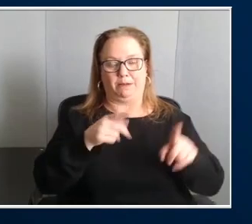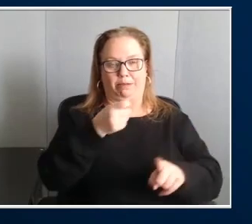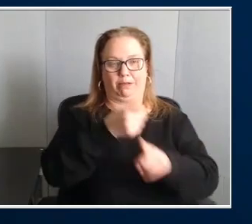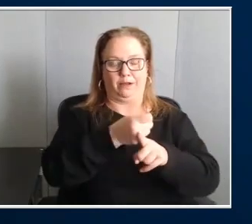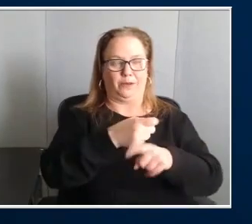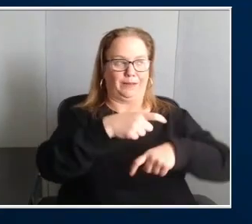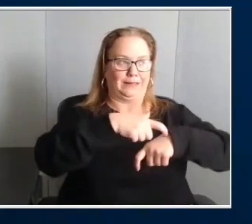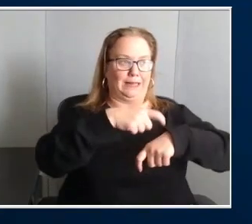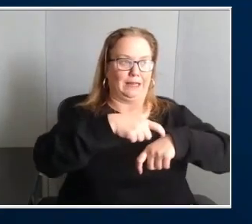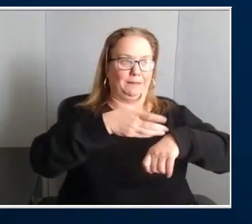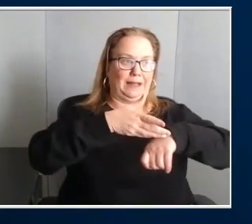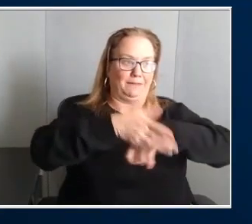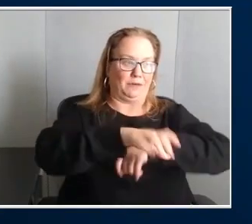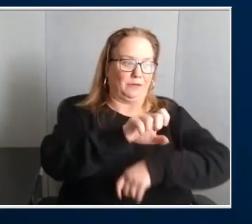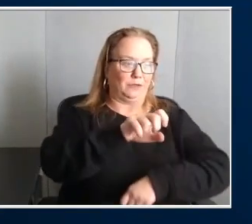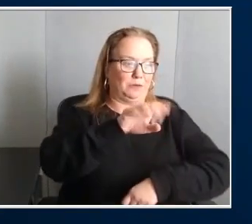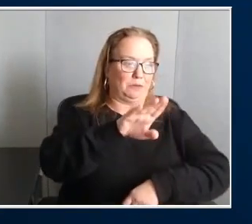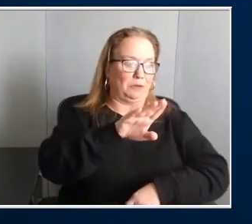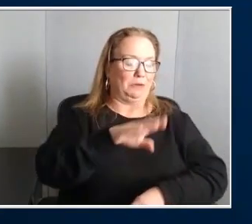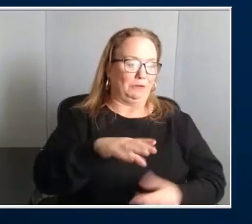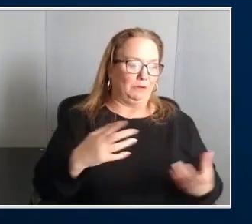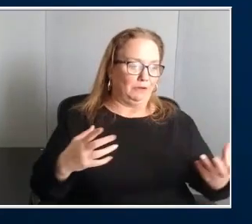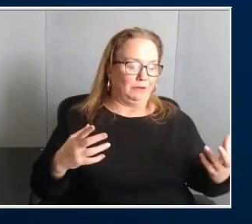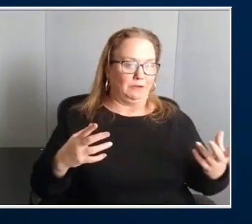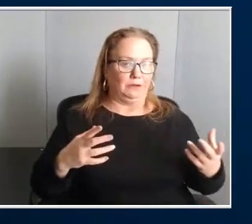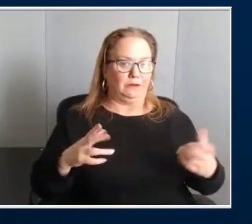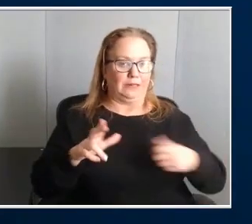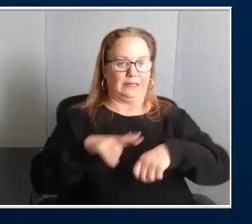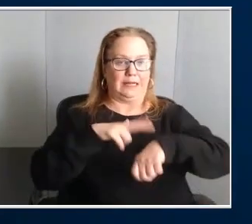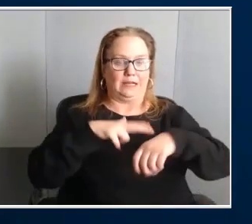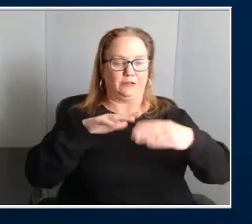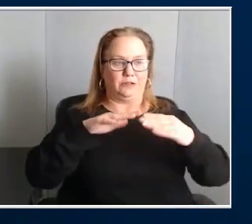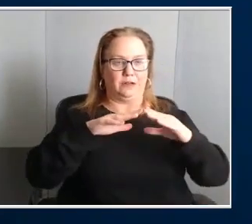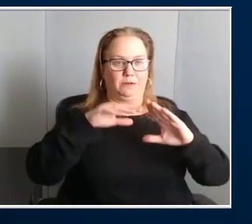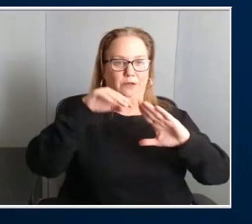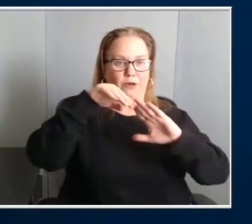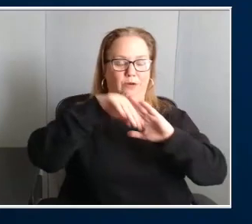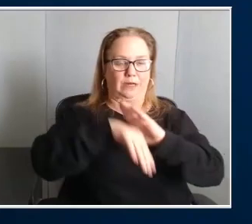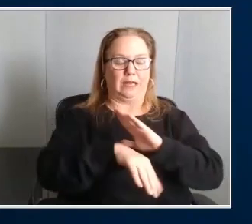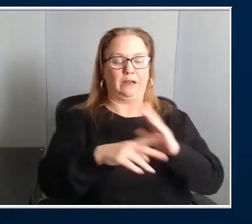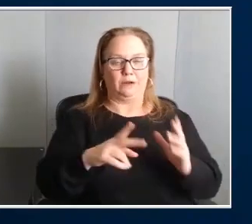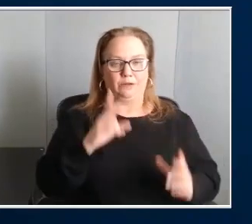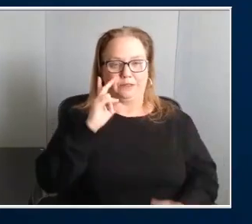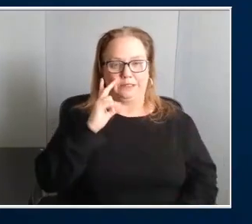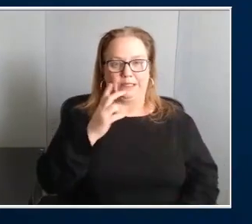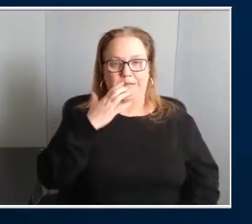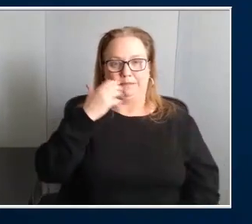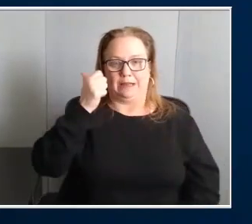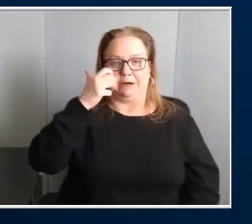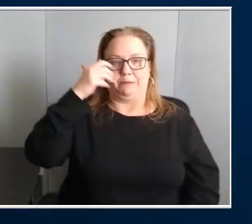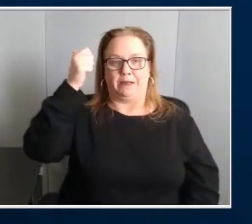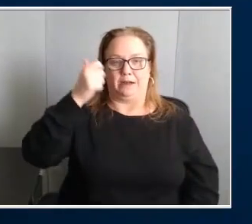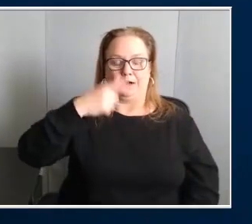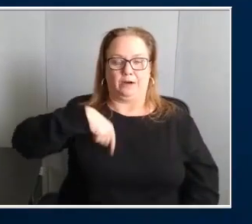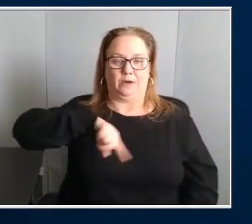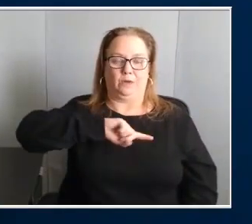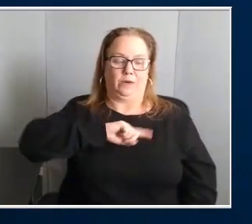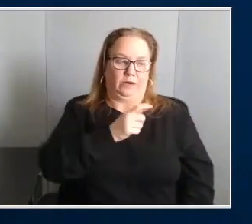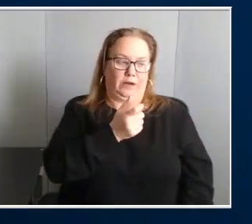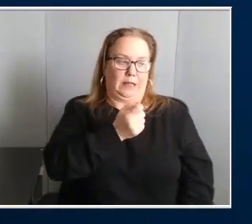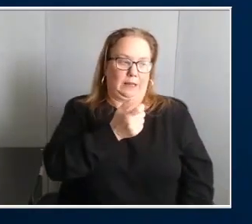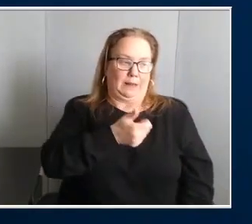though it would be. And, the national numbers are all trending down. The heat map looks better and better. But there's a little bit of a bump